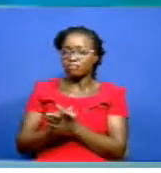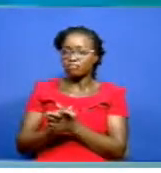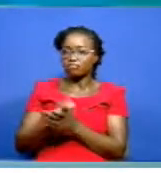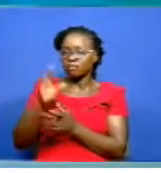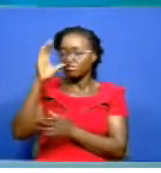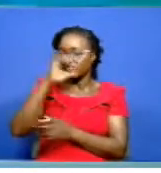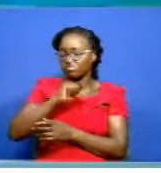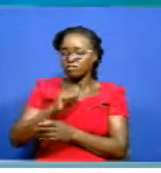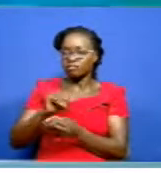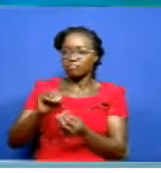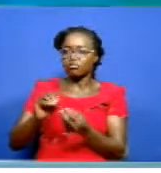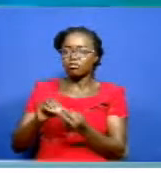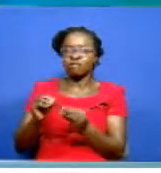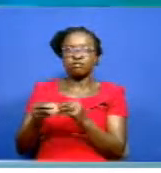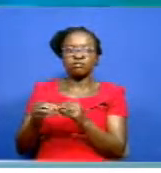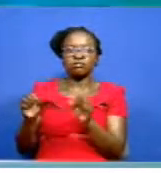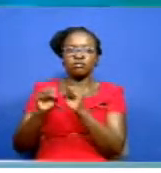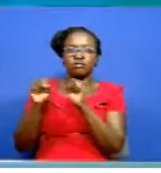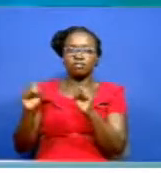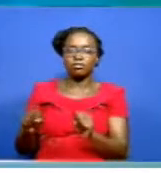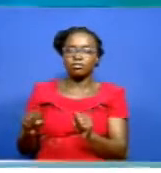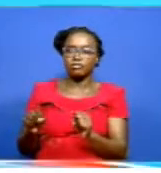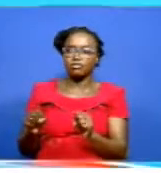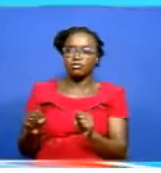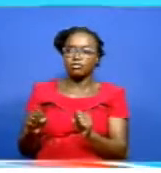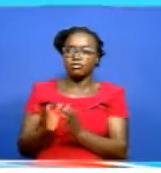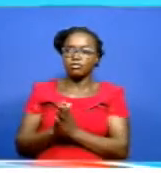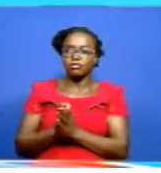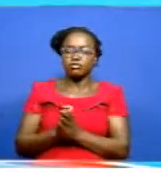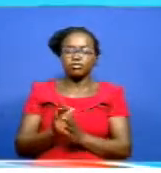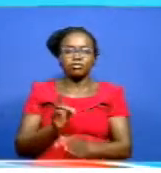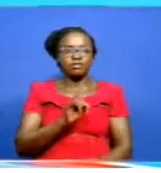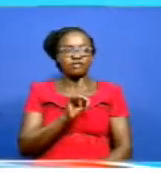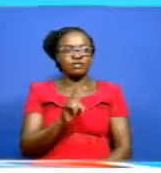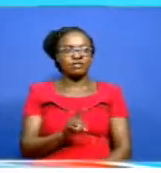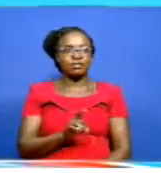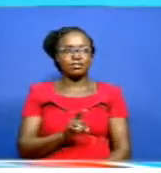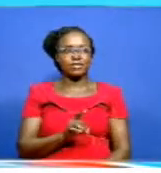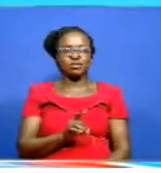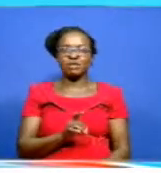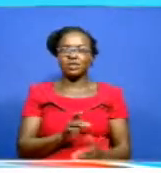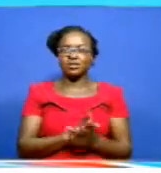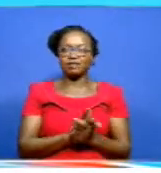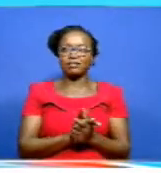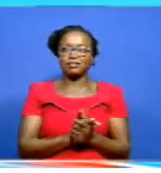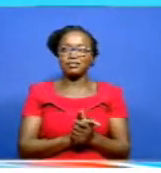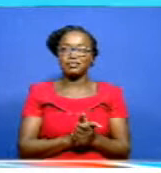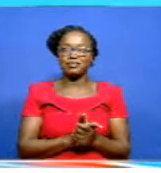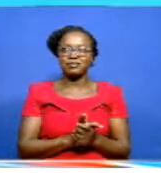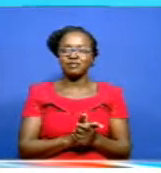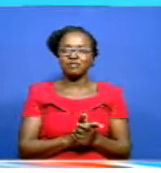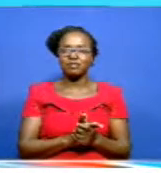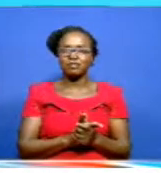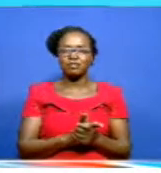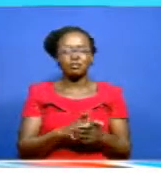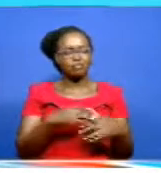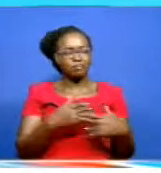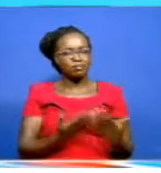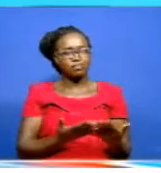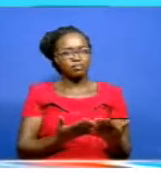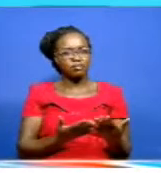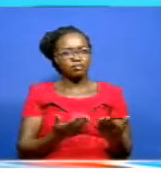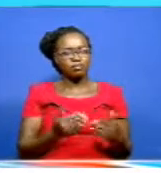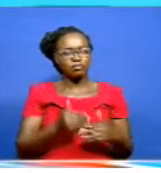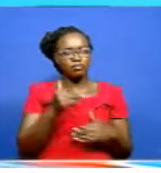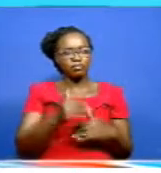numbers that are in the system. Yeah. Somebody asks, after someone has been infected by COVID-19, after how